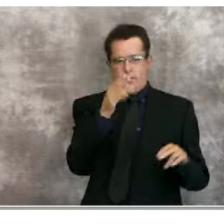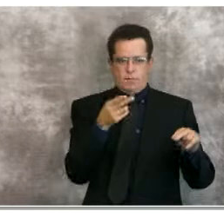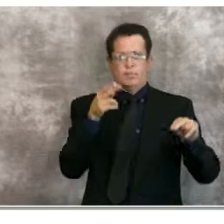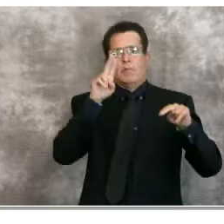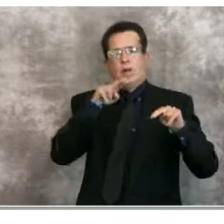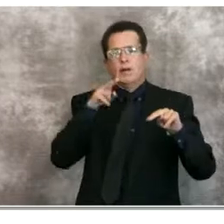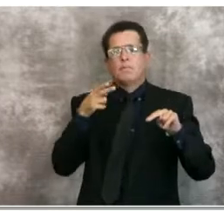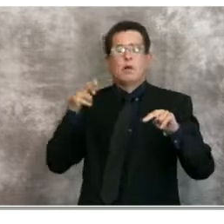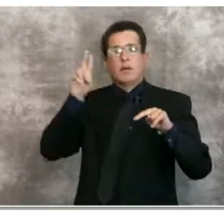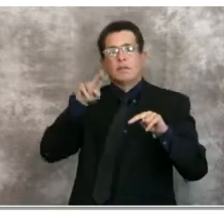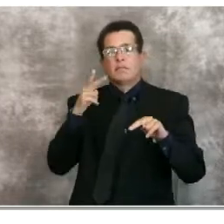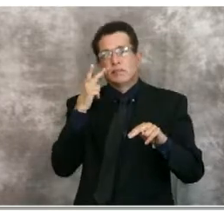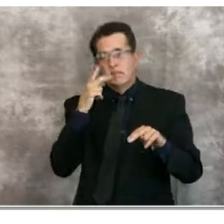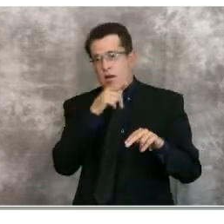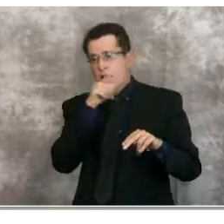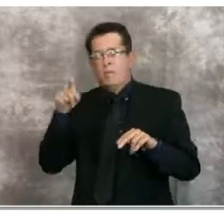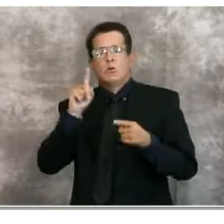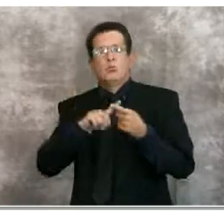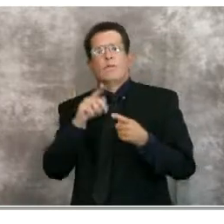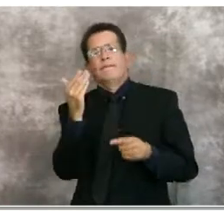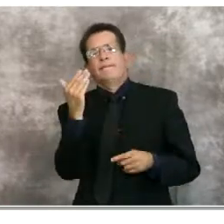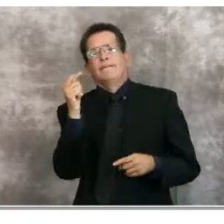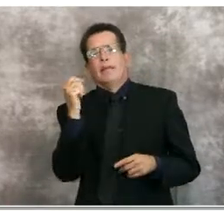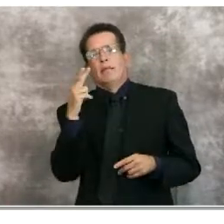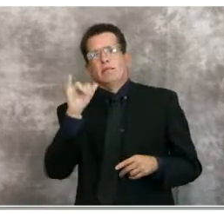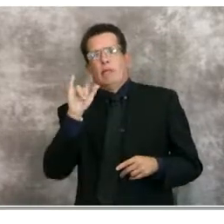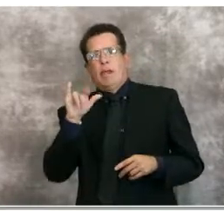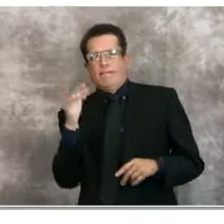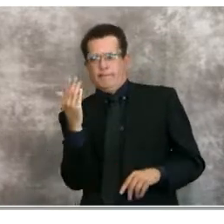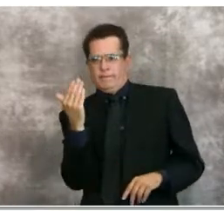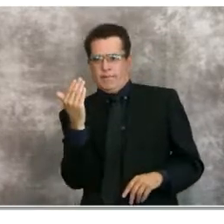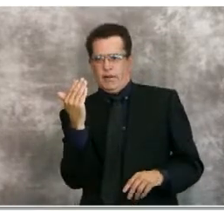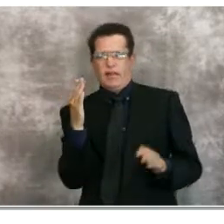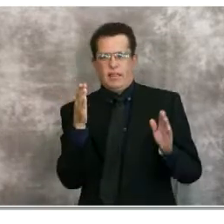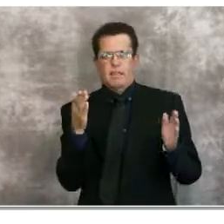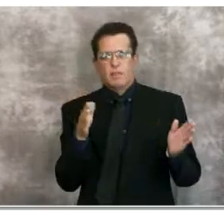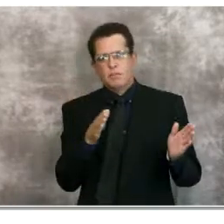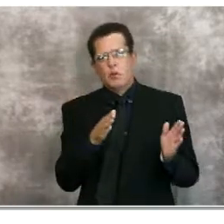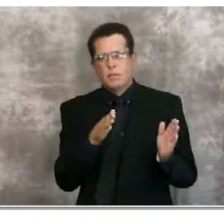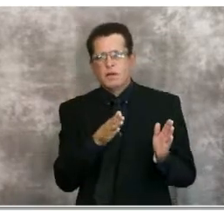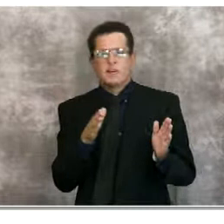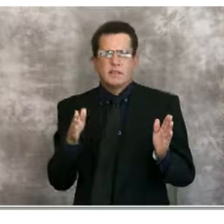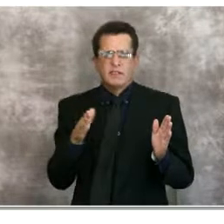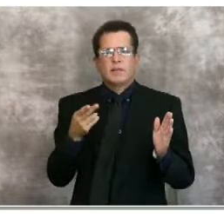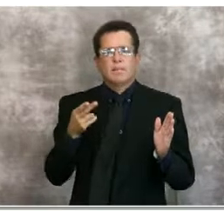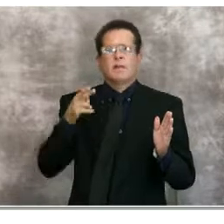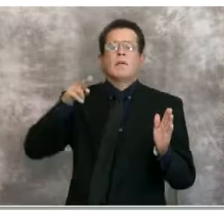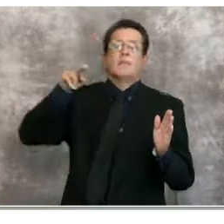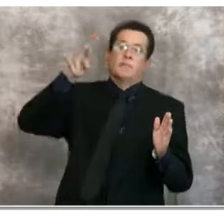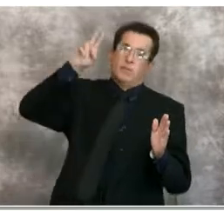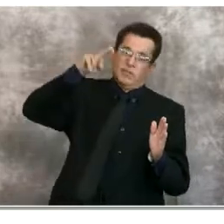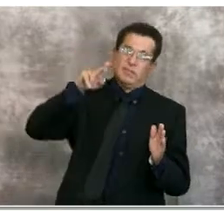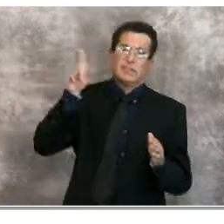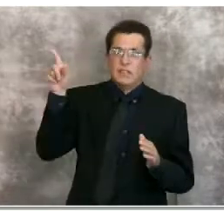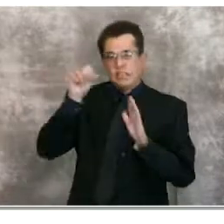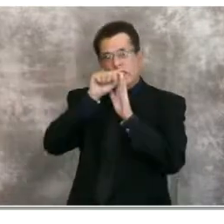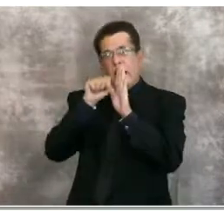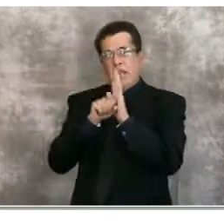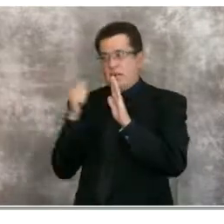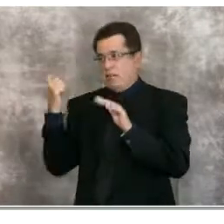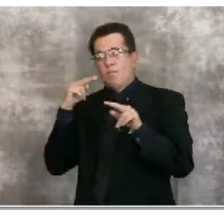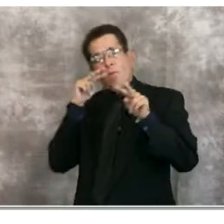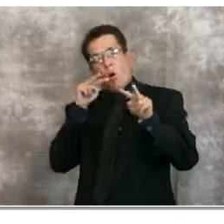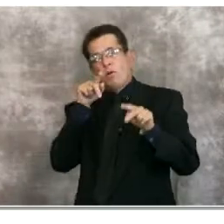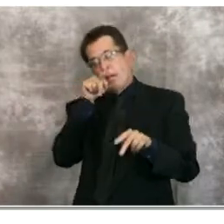to the 15th. So again, this is what the state monitors. This is available, can